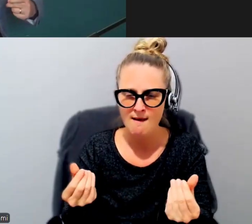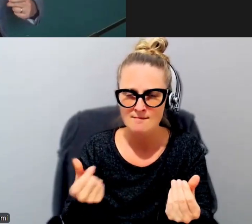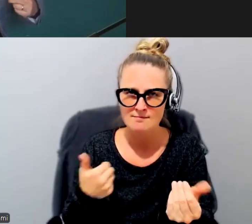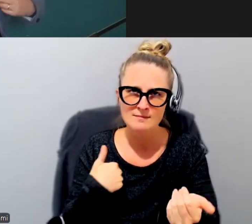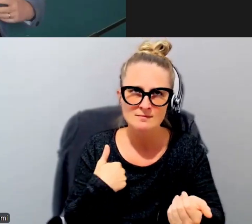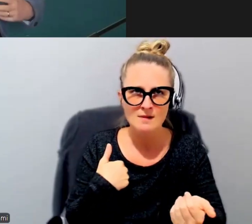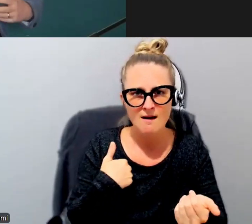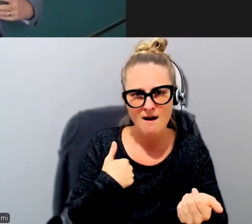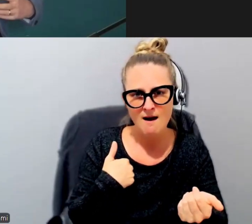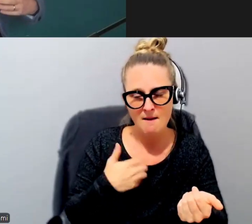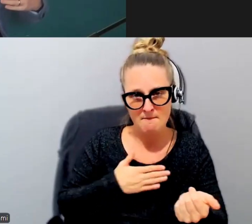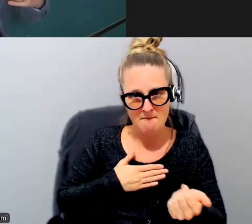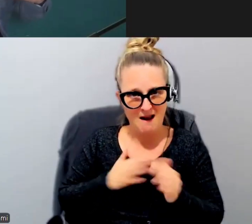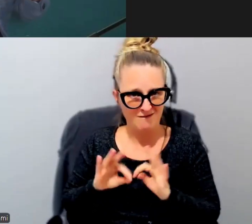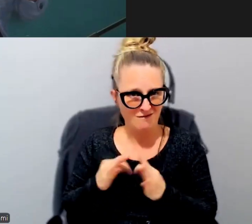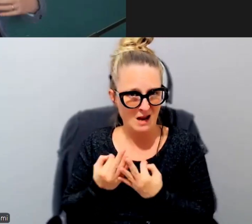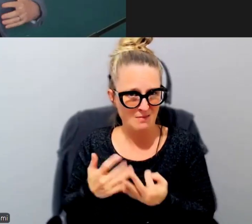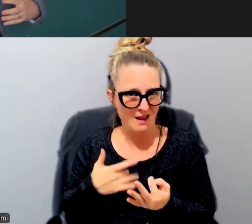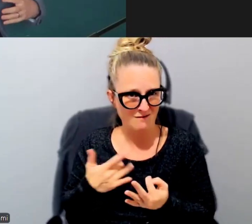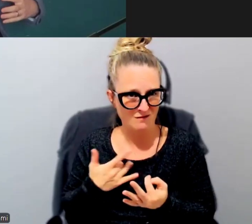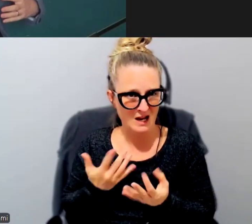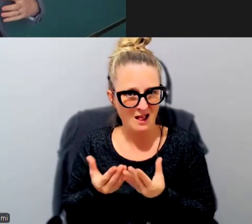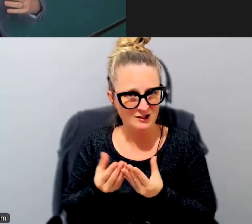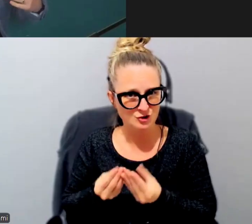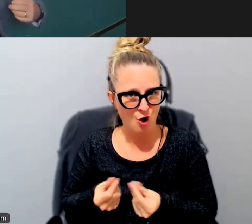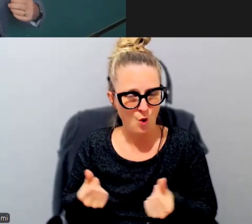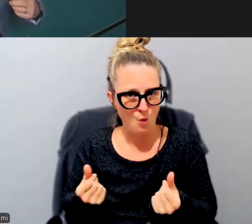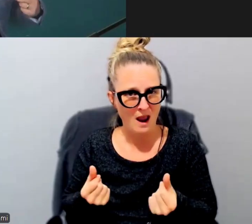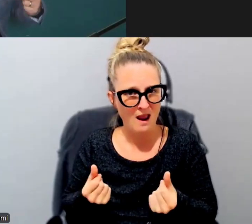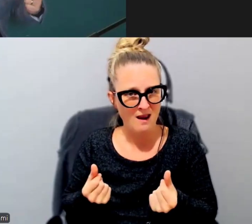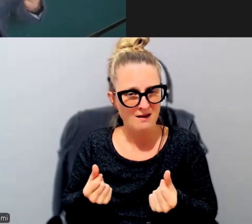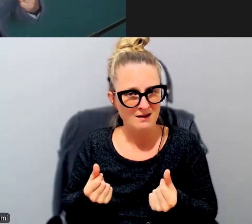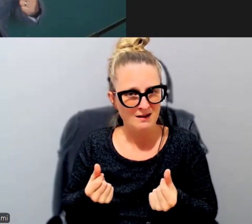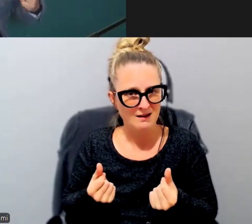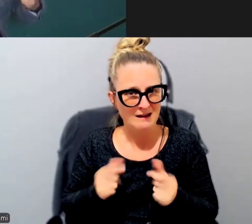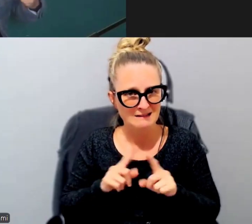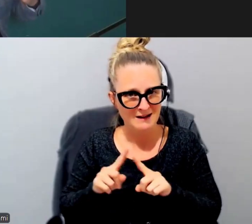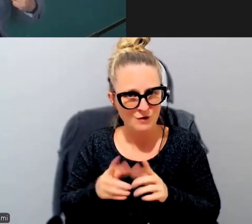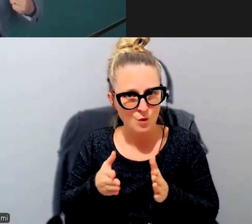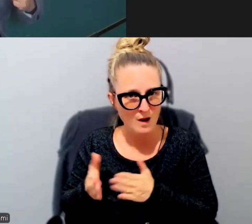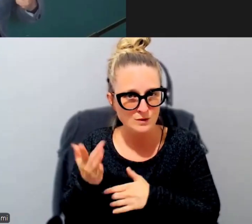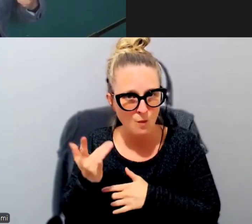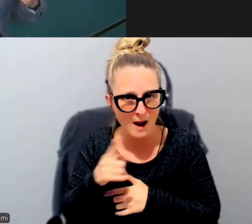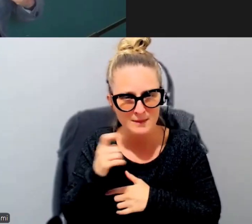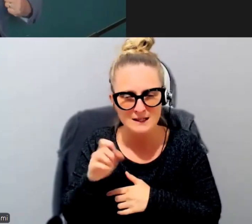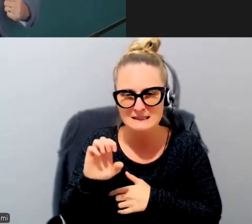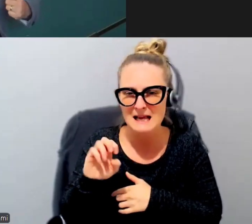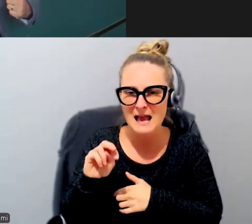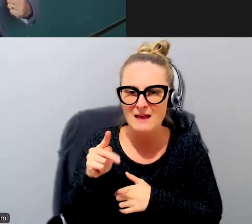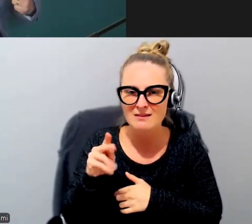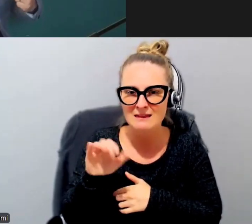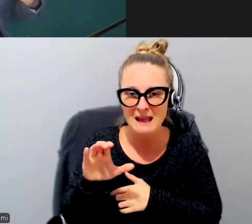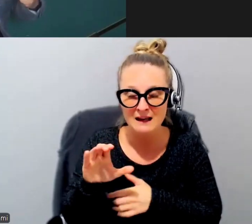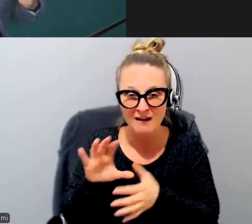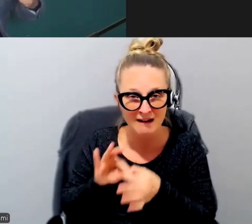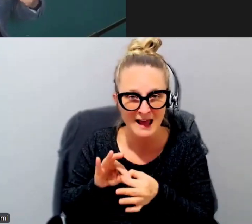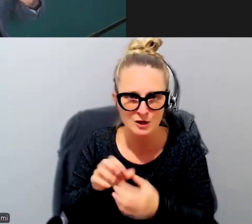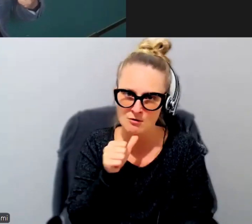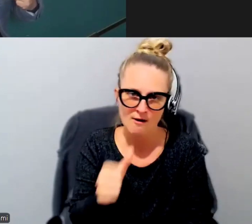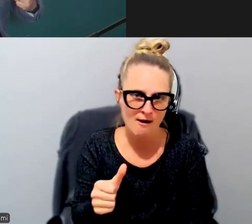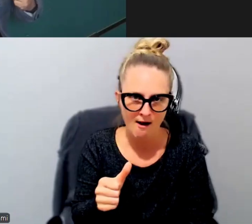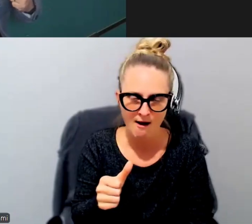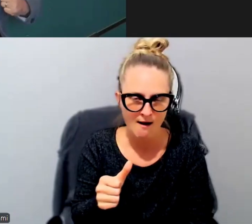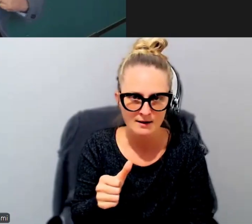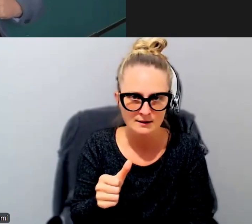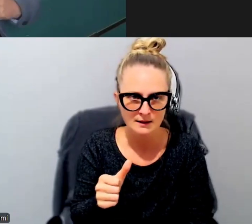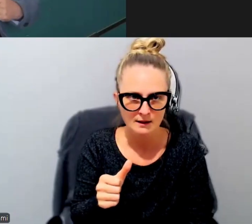away in my family in a lot of ways because it's not the ethnic connection that is